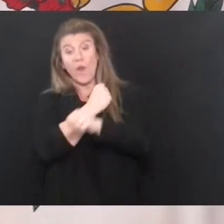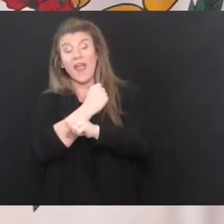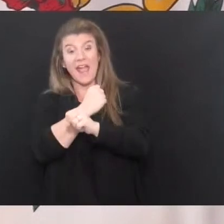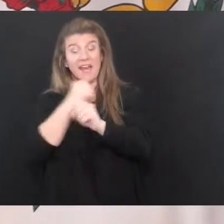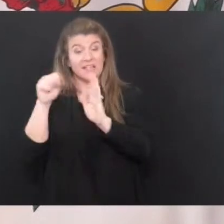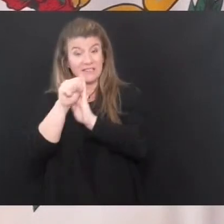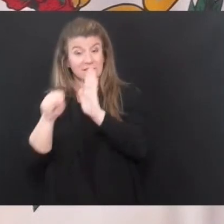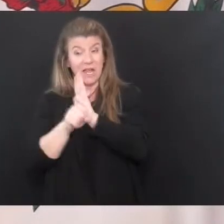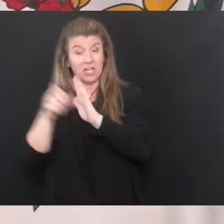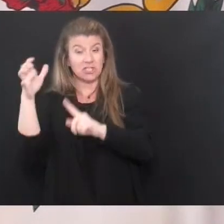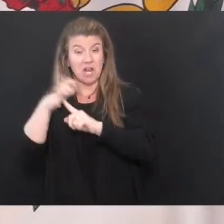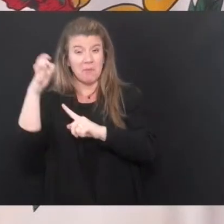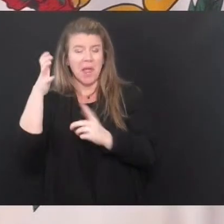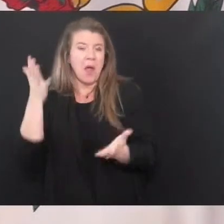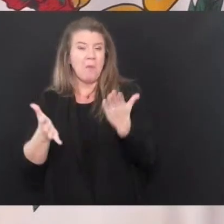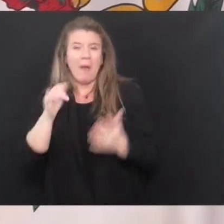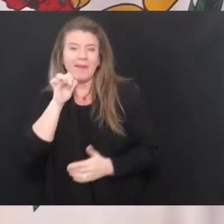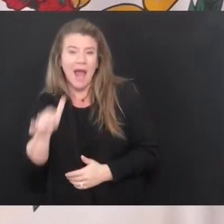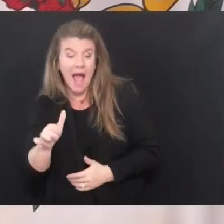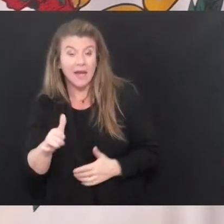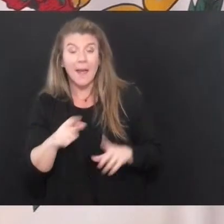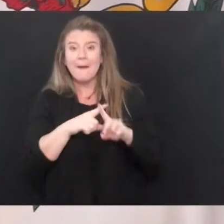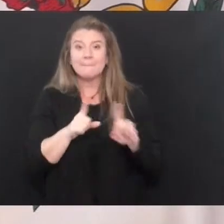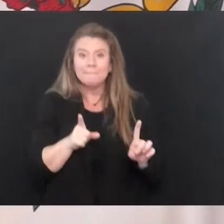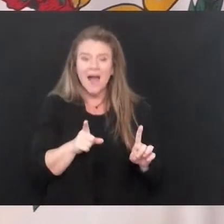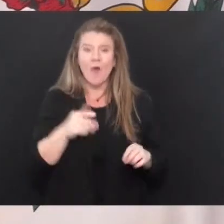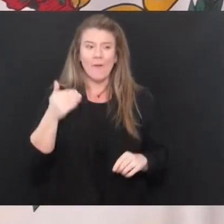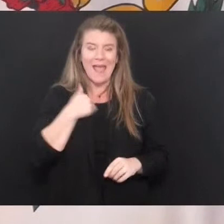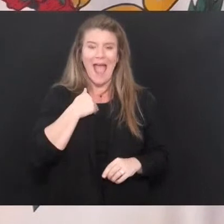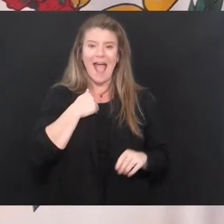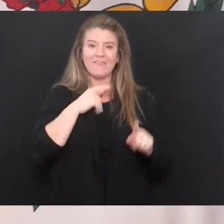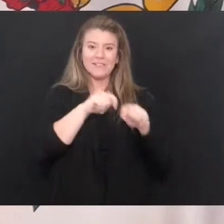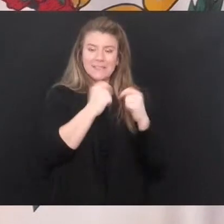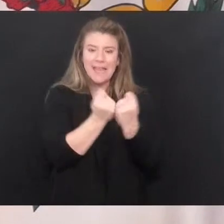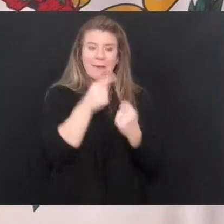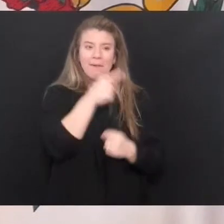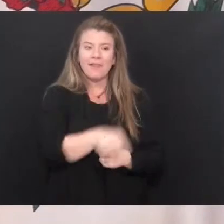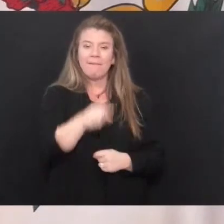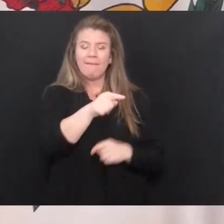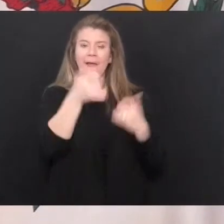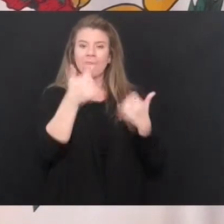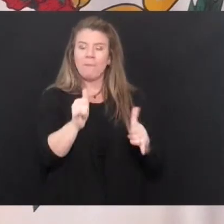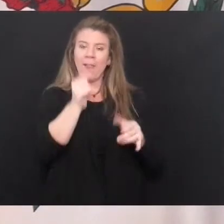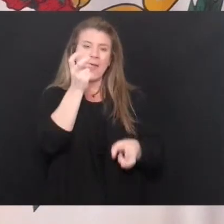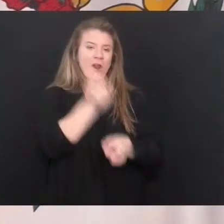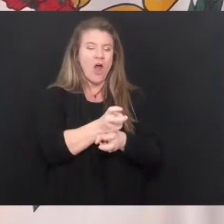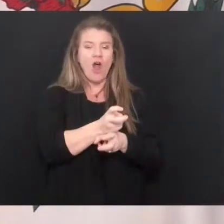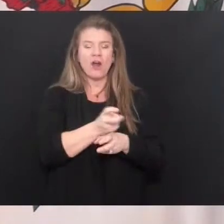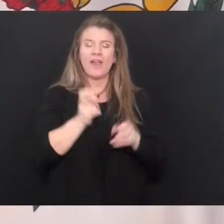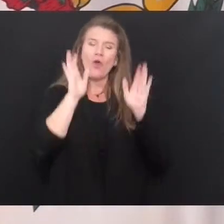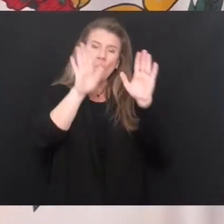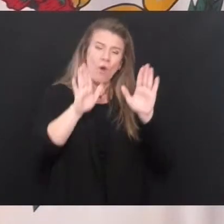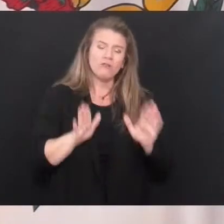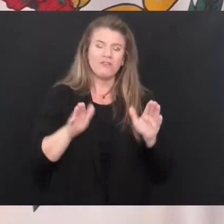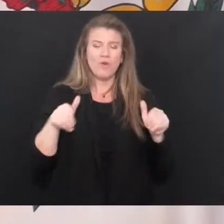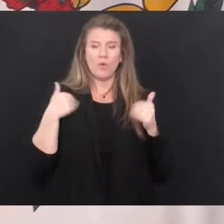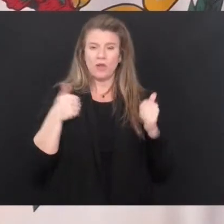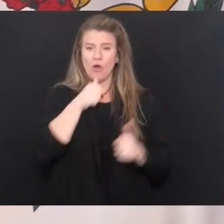champion. But we do have kids that have played hard and they're wonderful, wonderful young ladies and everything.